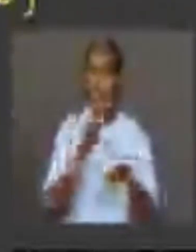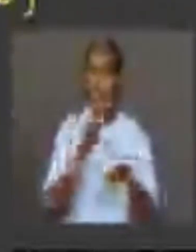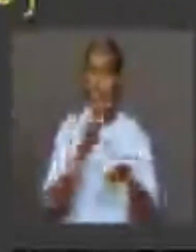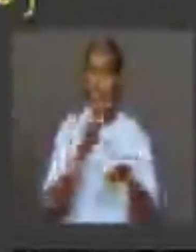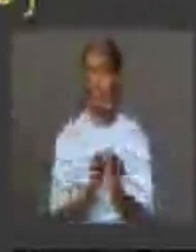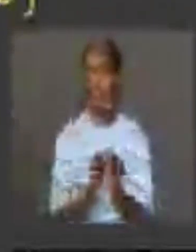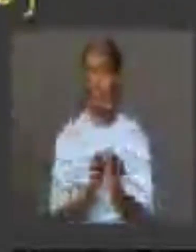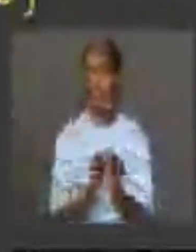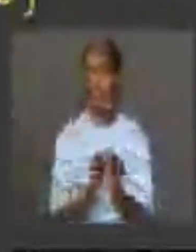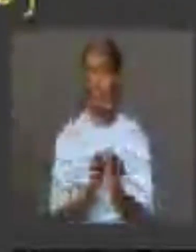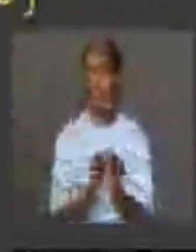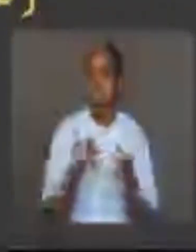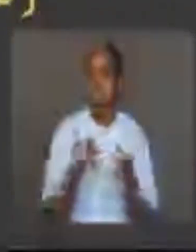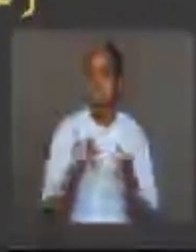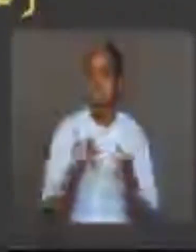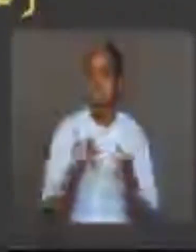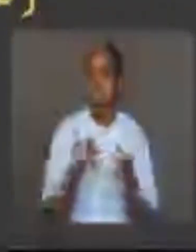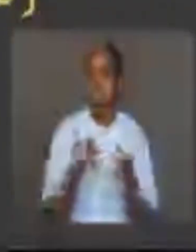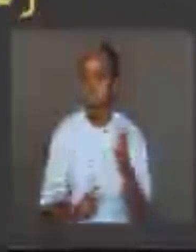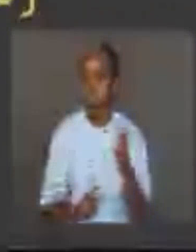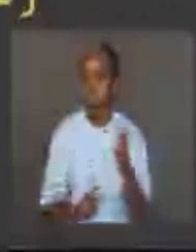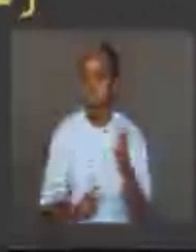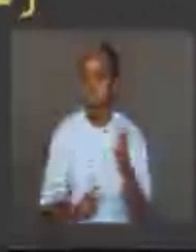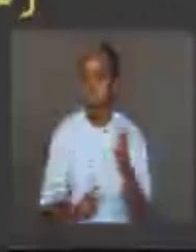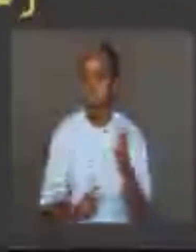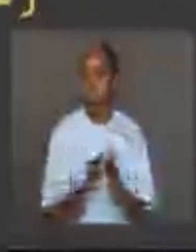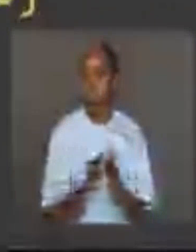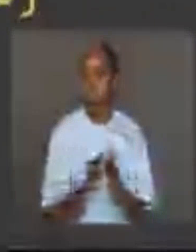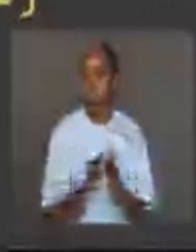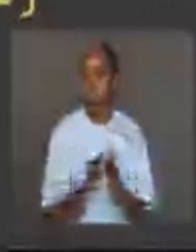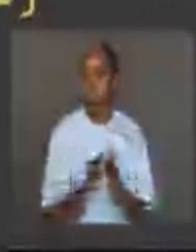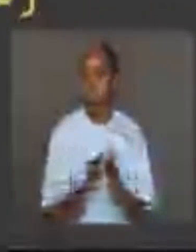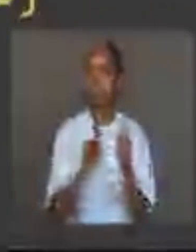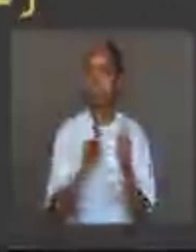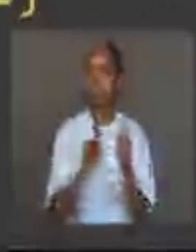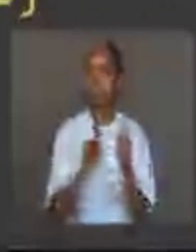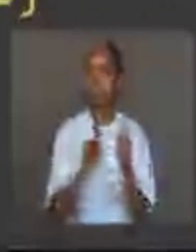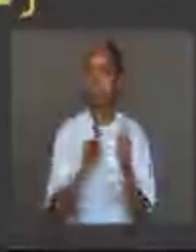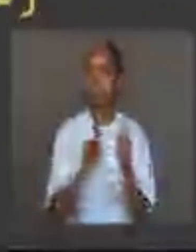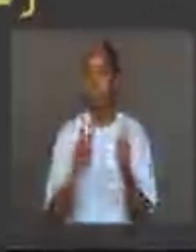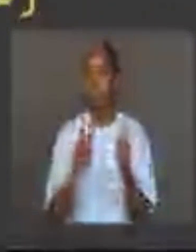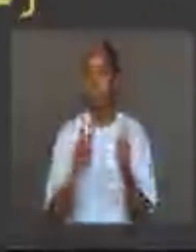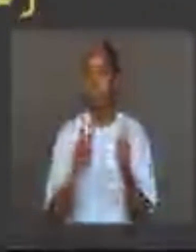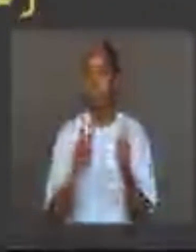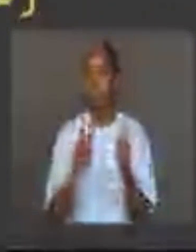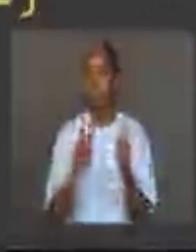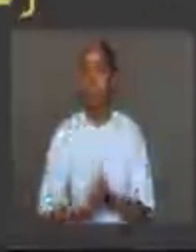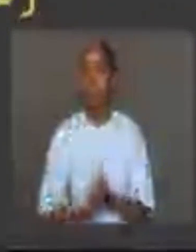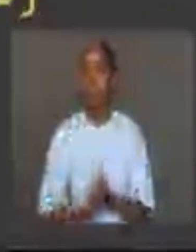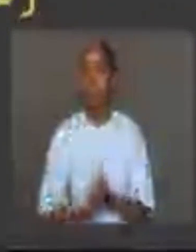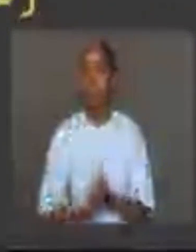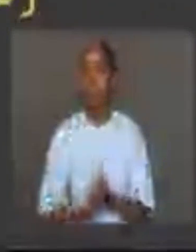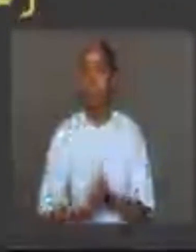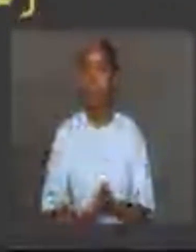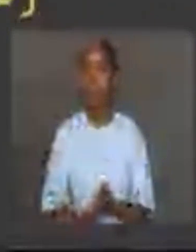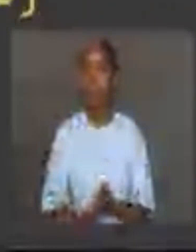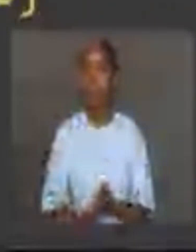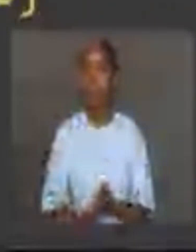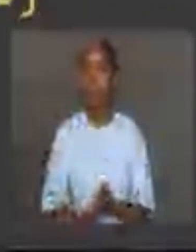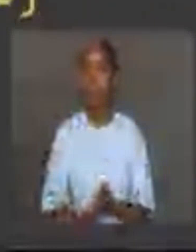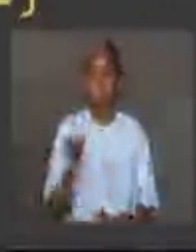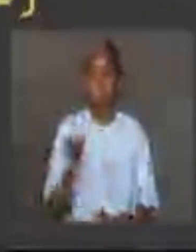Let A be the set containing 1, 2, 3, and